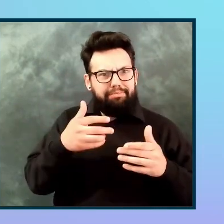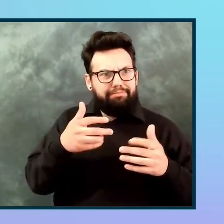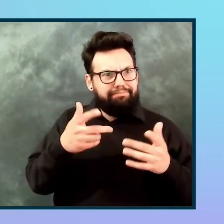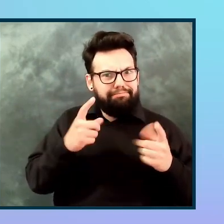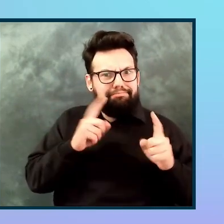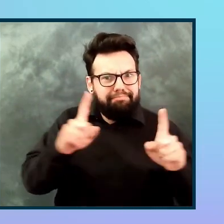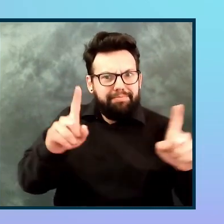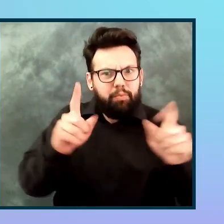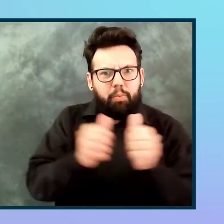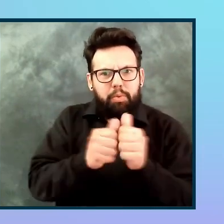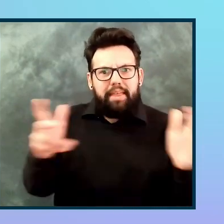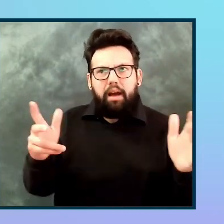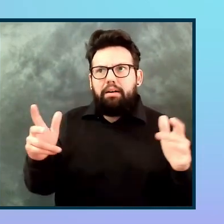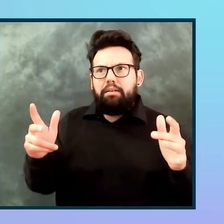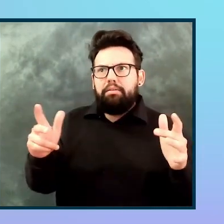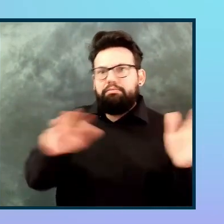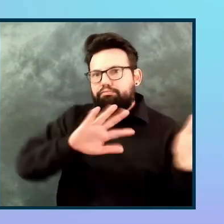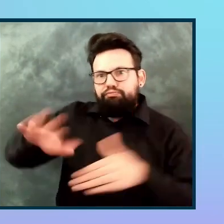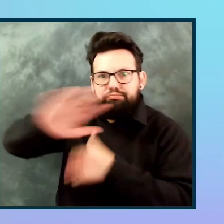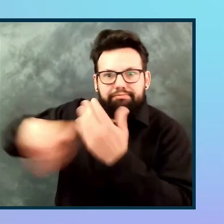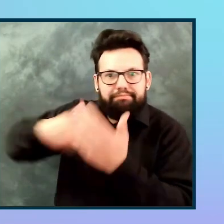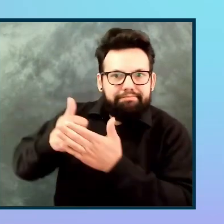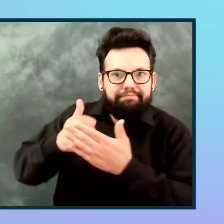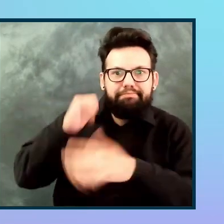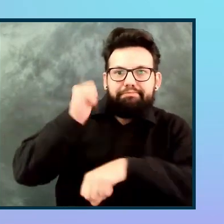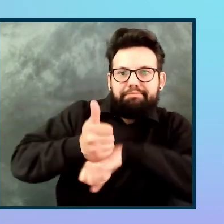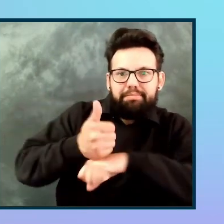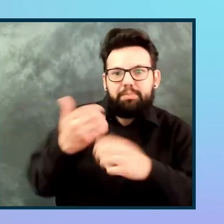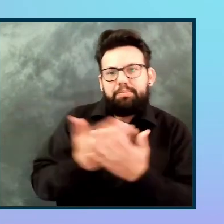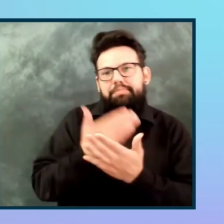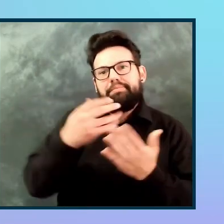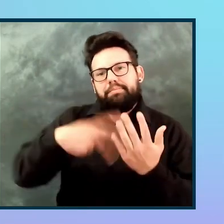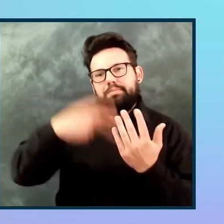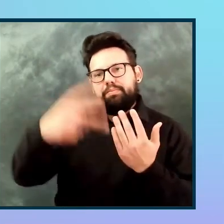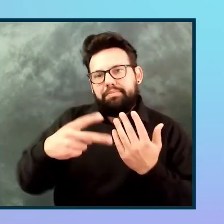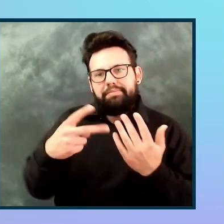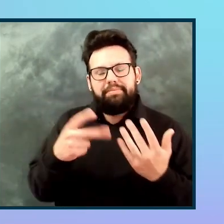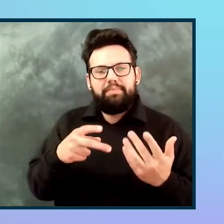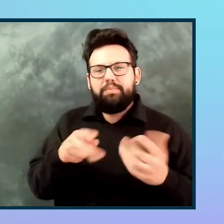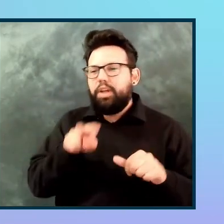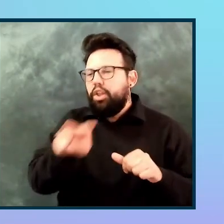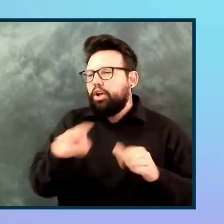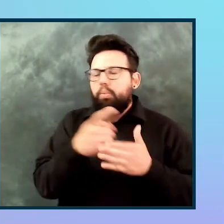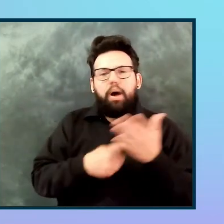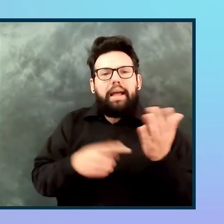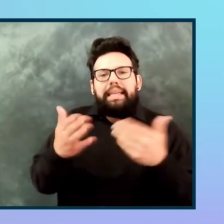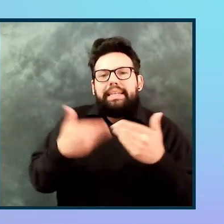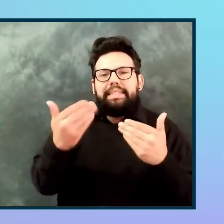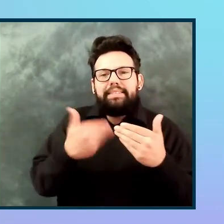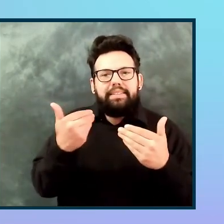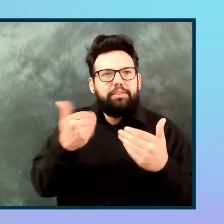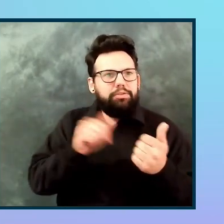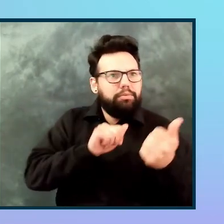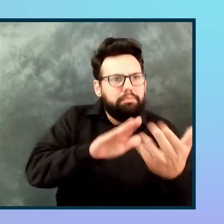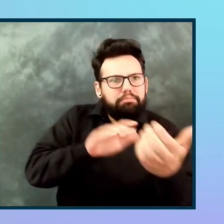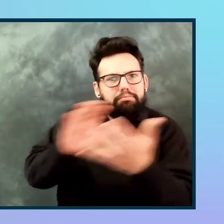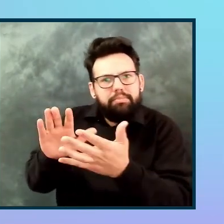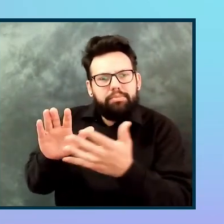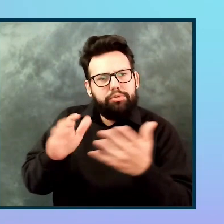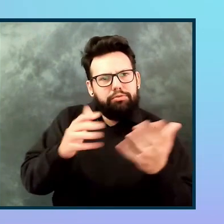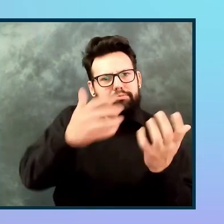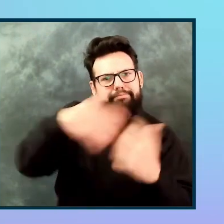something very small and kind of building up from there, really looking at what are your low-hanging fruits, what can you achieve really quickly and